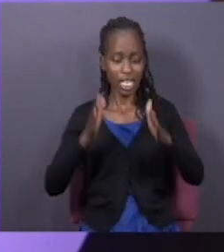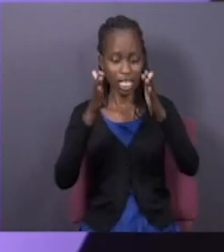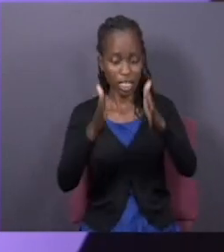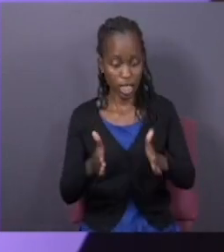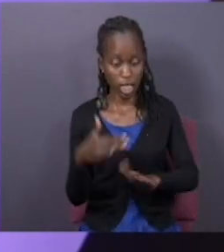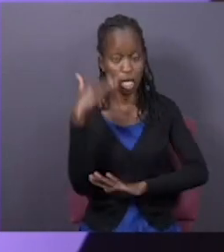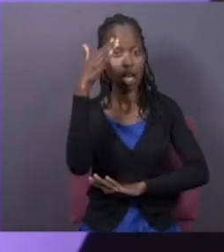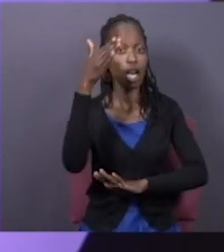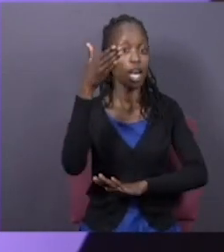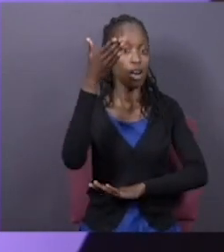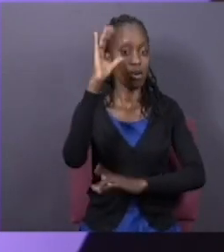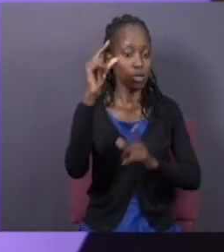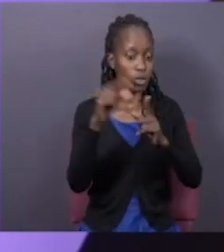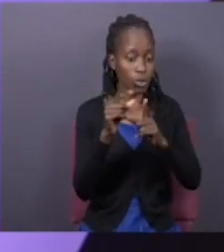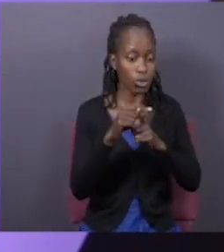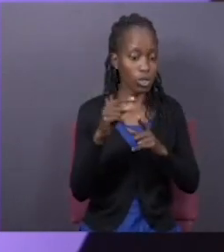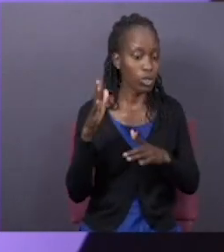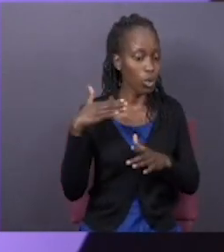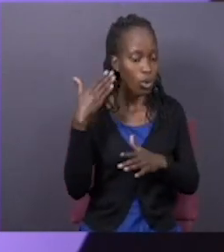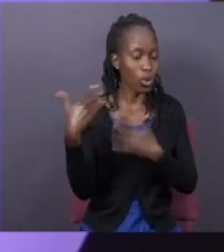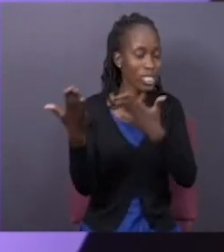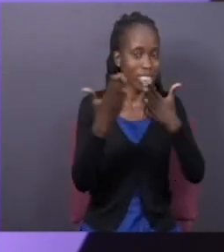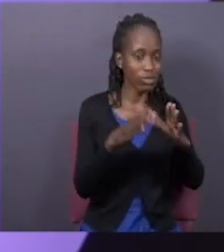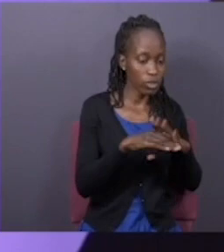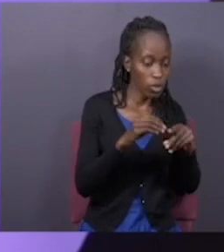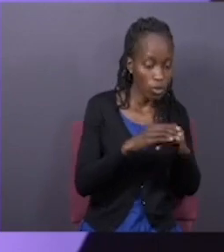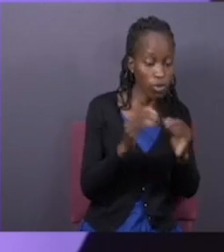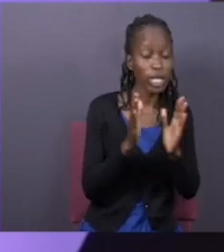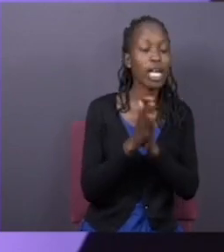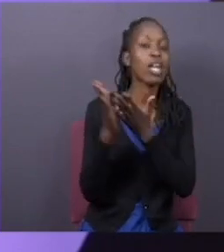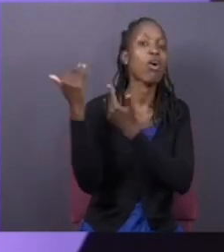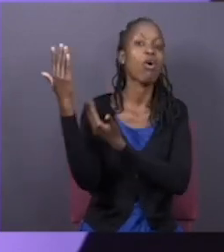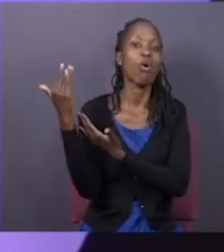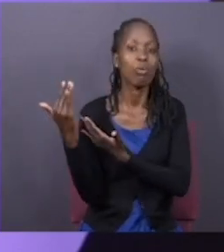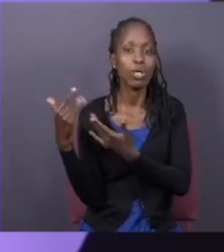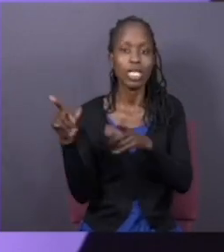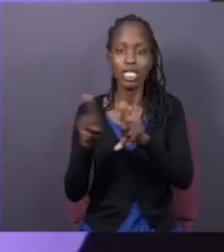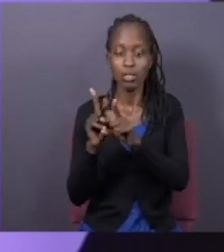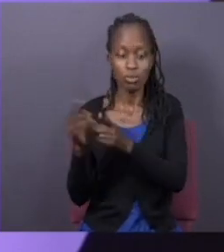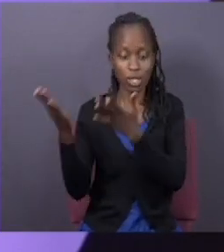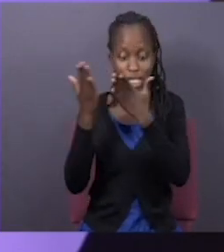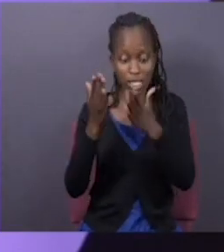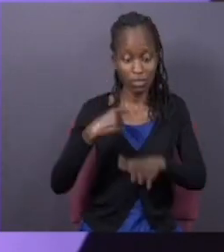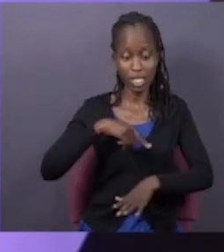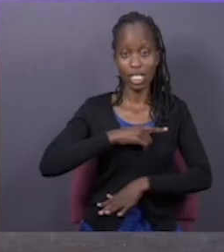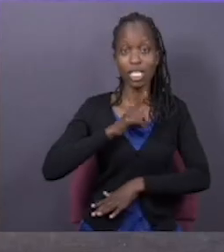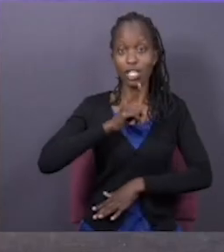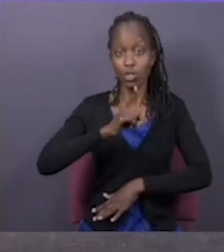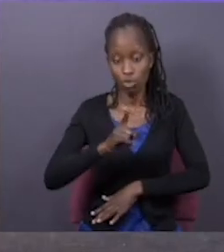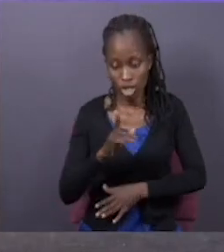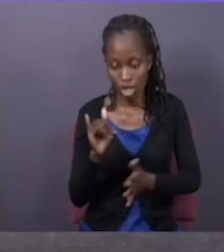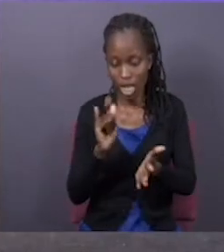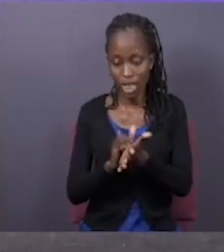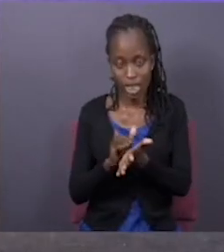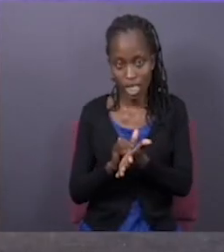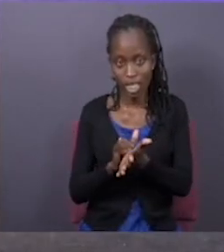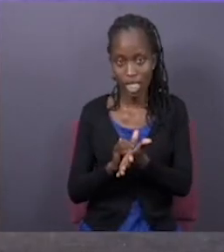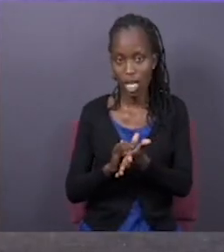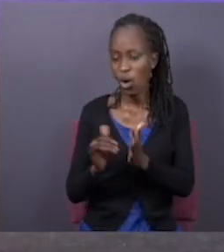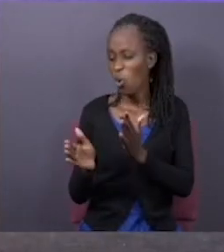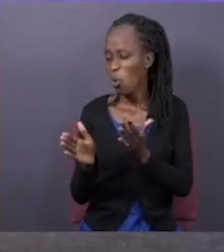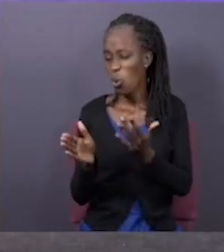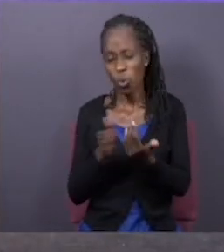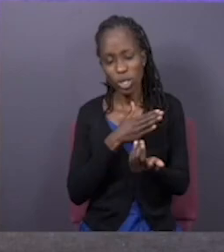the word of God always provides comfort and also hope. Mm. It gives us the assurance that no matter what